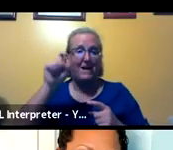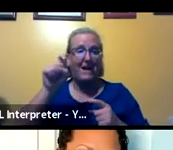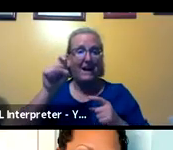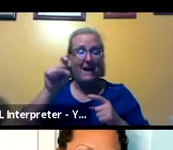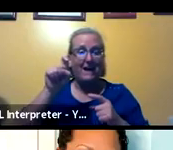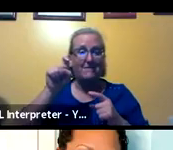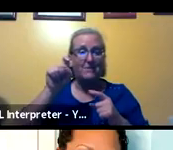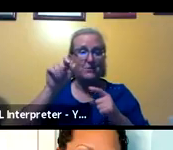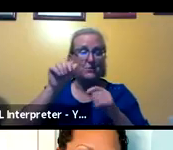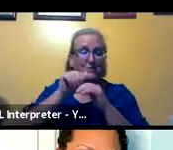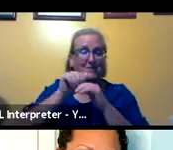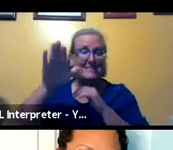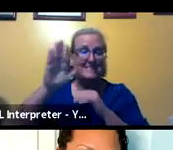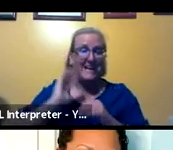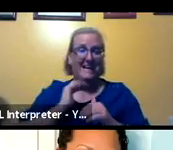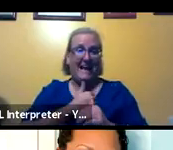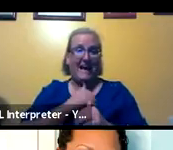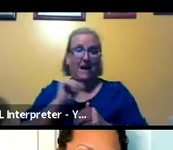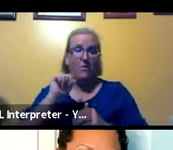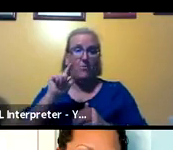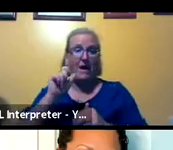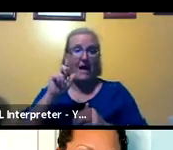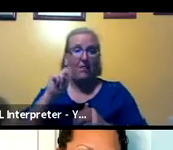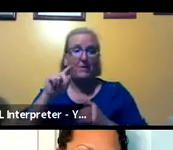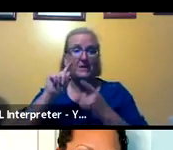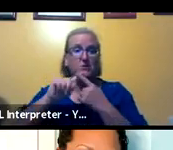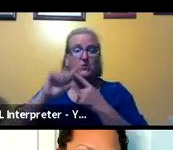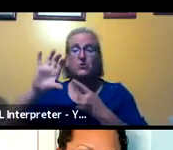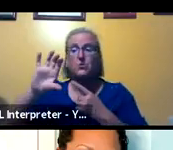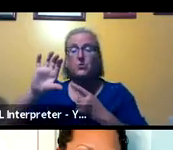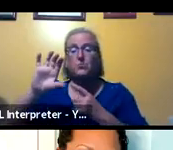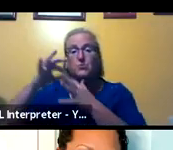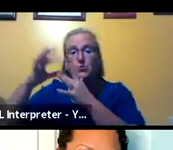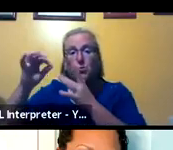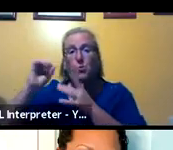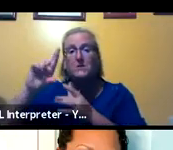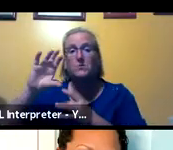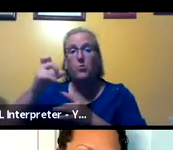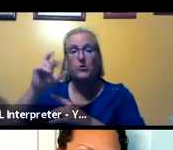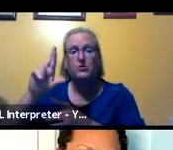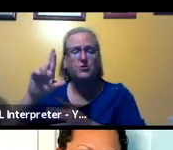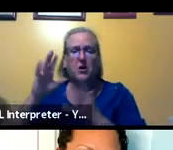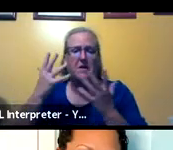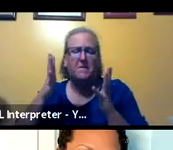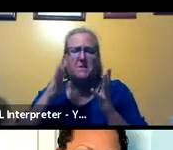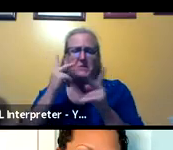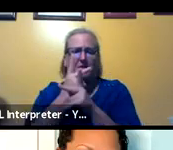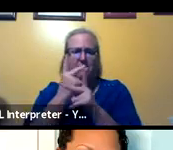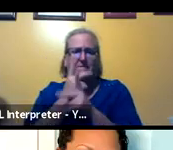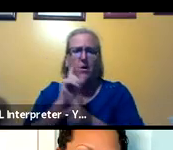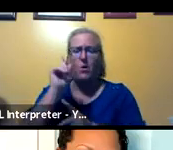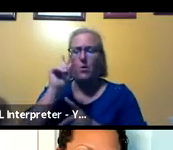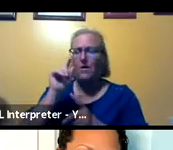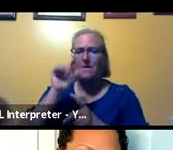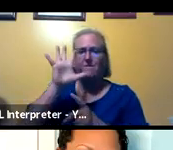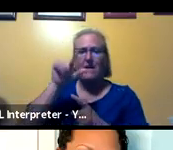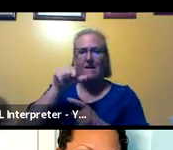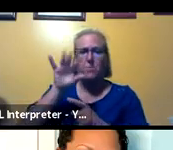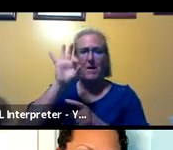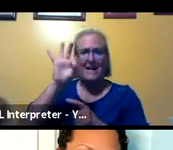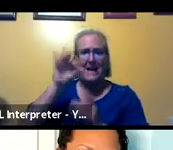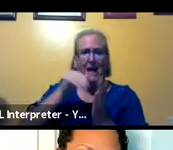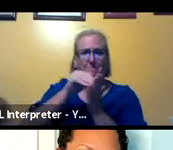our allocation to choice or charter, and that's already been figured out. Our $5.9 million is our $5.9